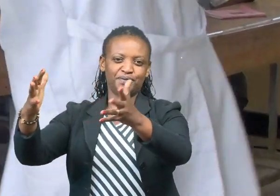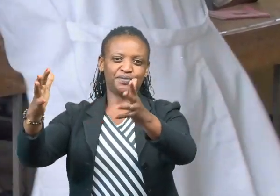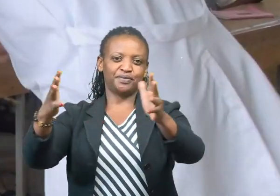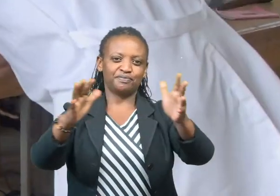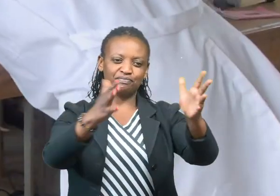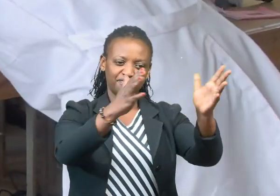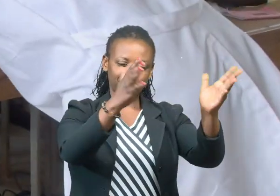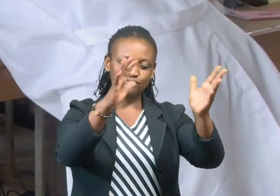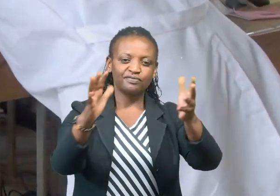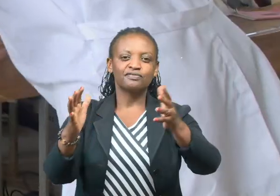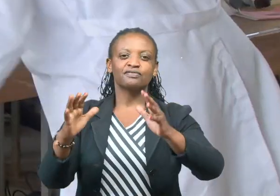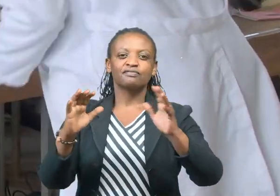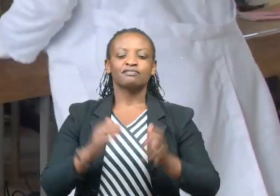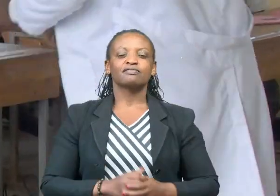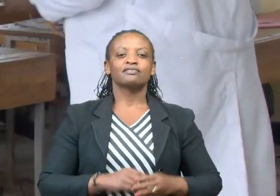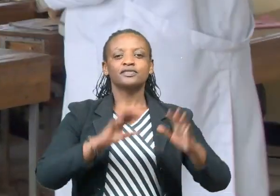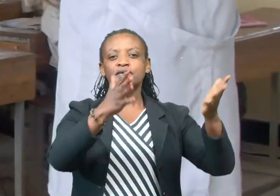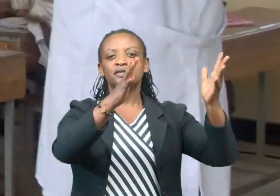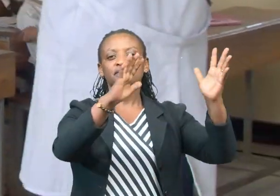her. Right?